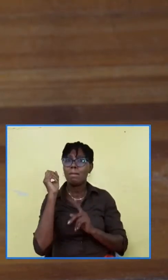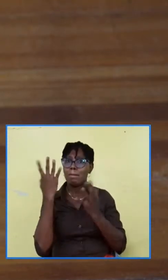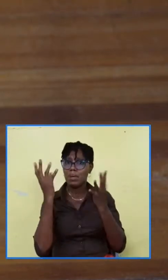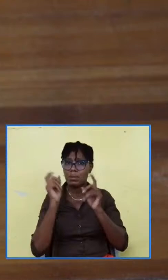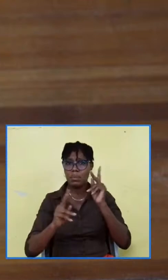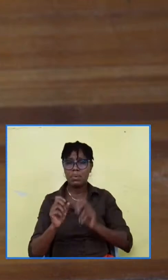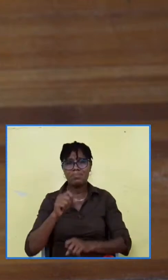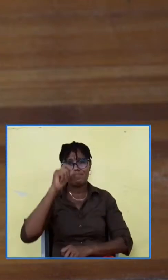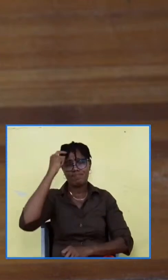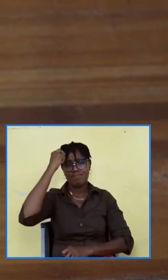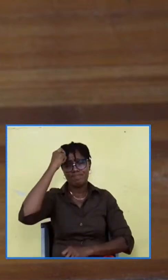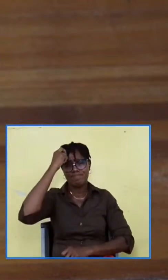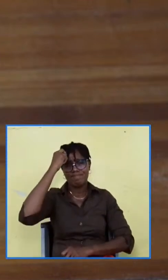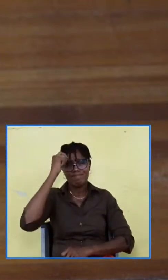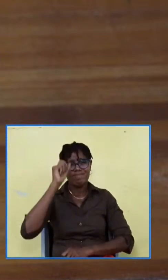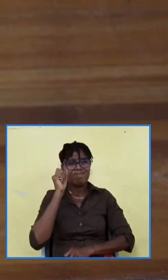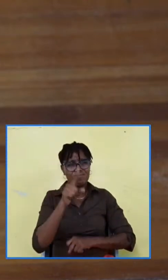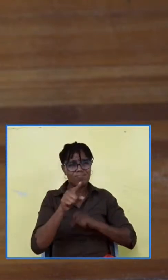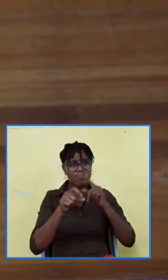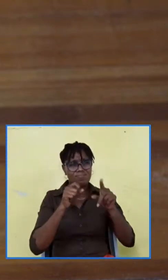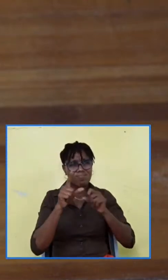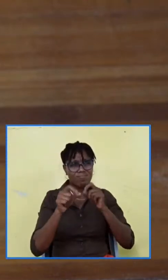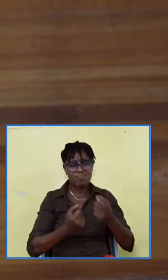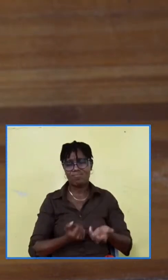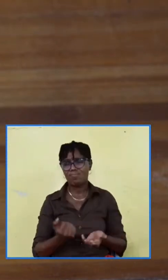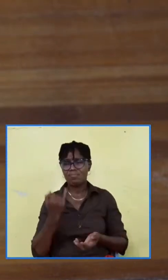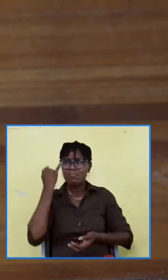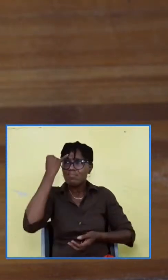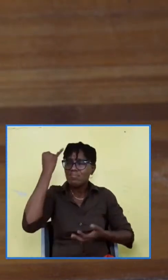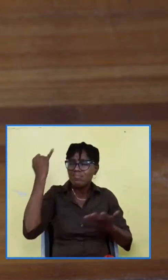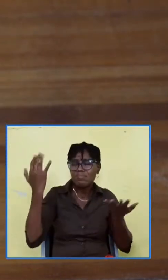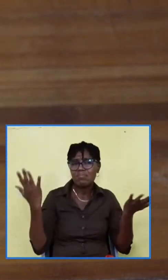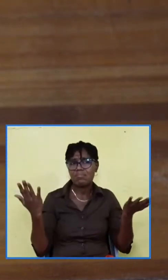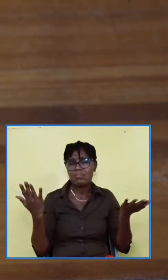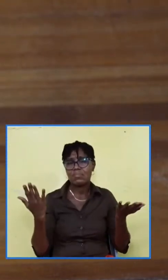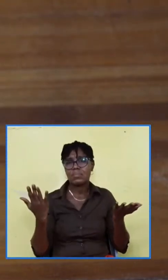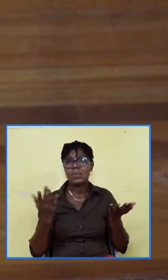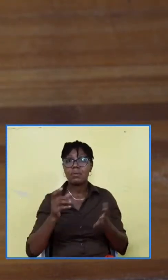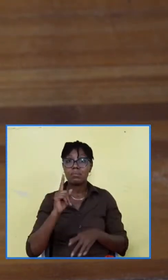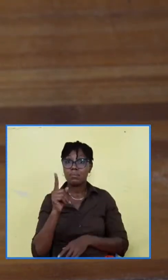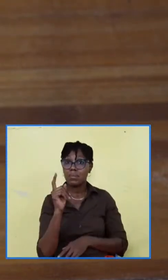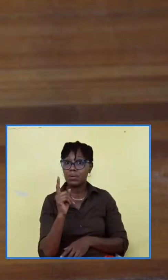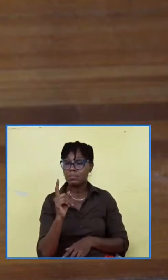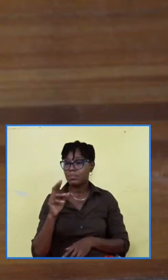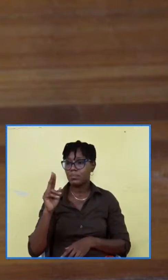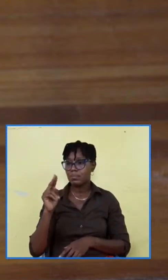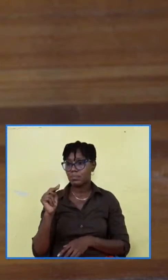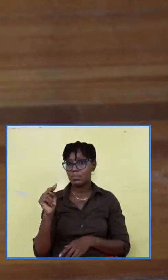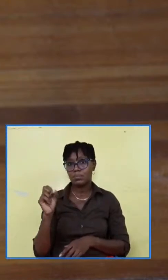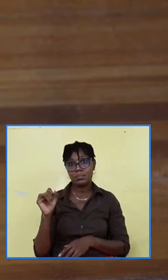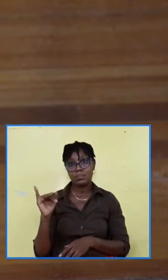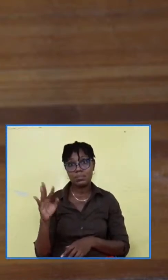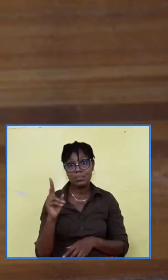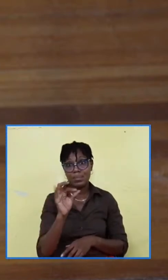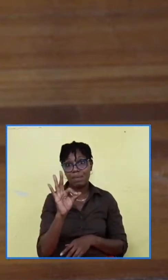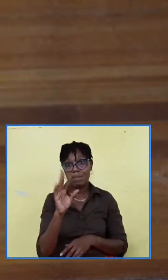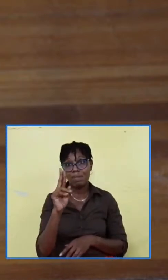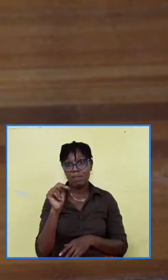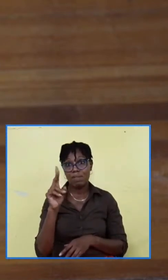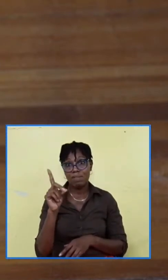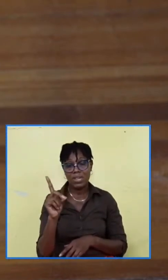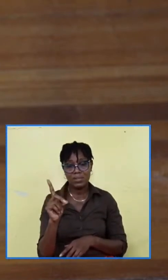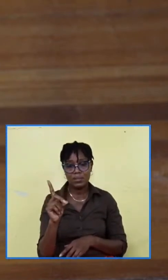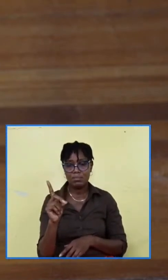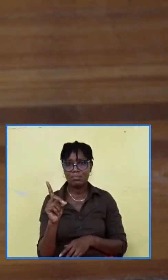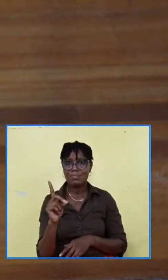overall. But I do think that this fund has a lot of value. It shows it's not a volatile fund. It shows, well, you can't tell here, but it has